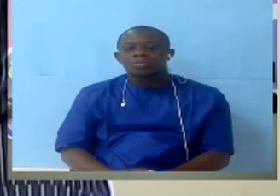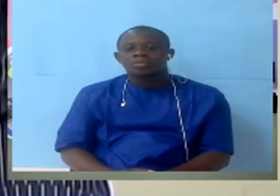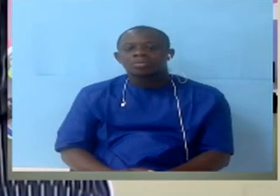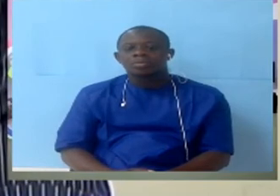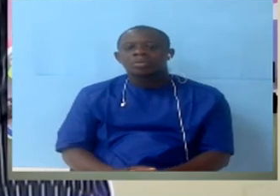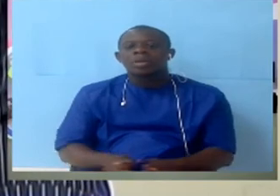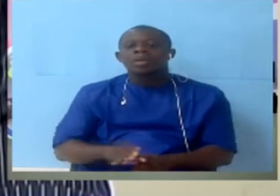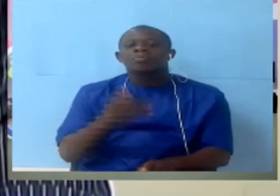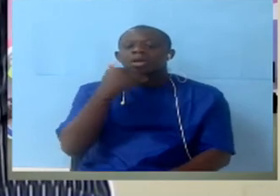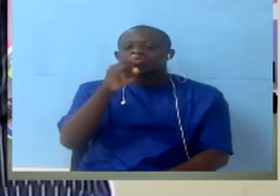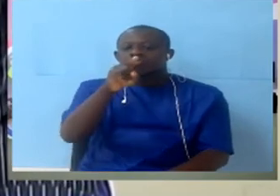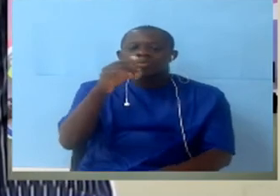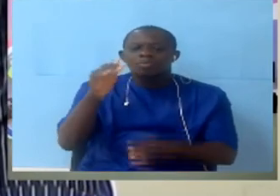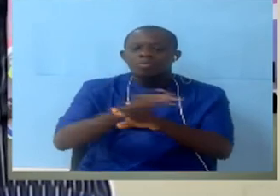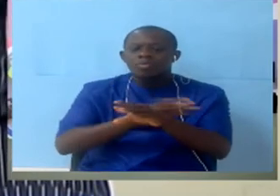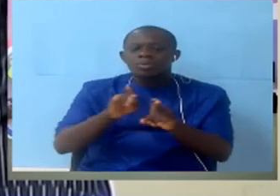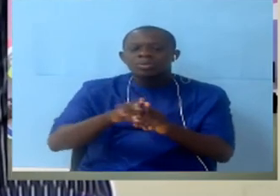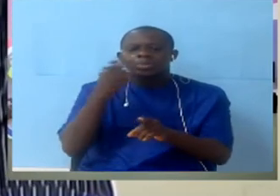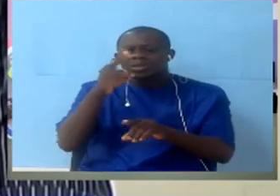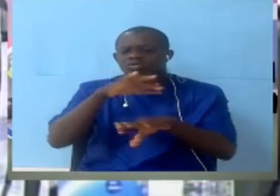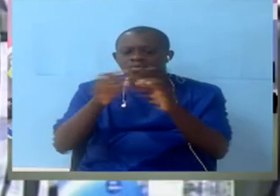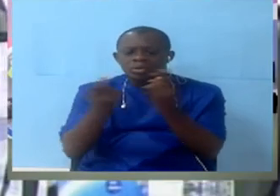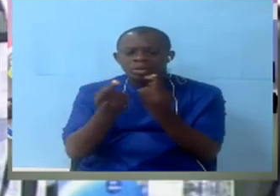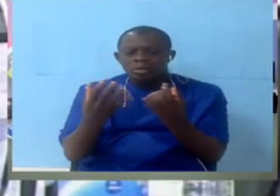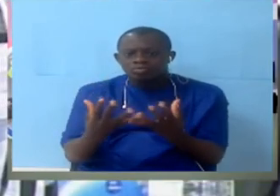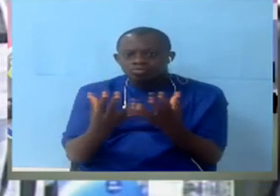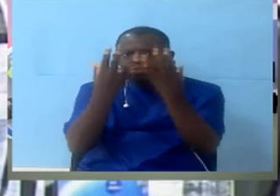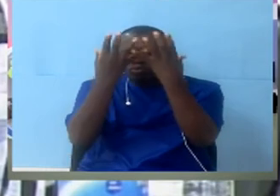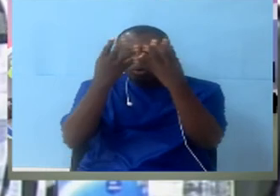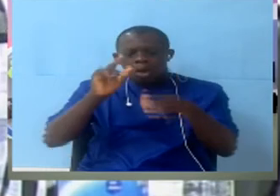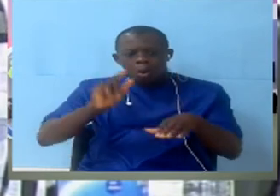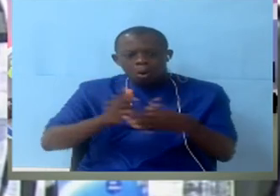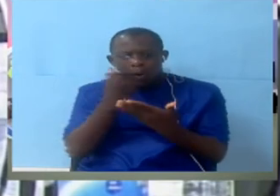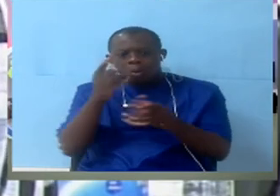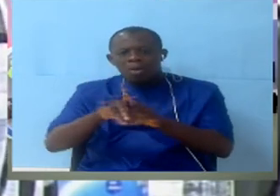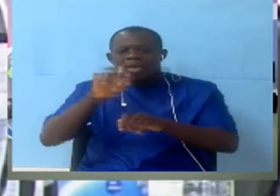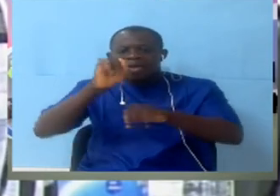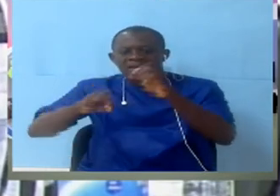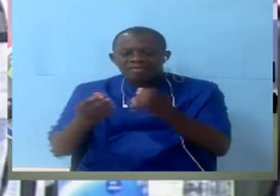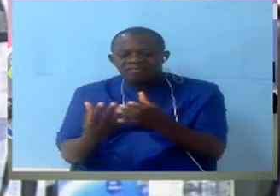during that period? What were you for? Yes, you were